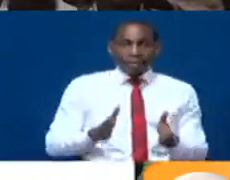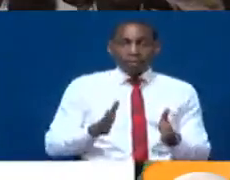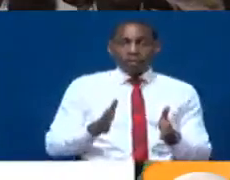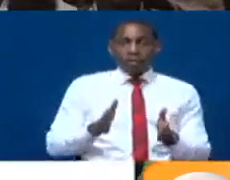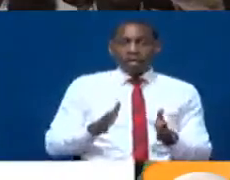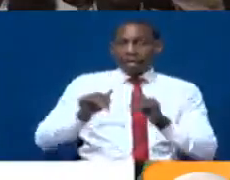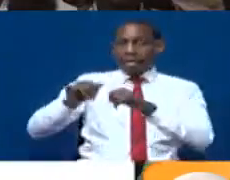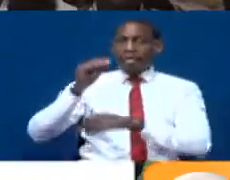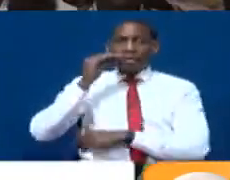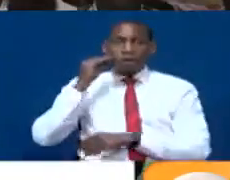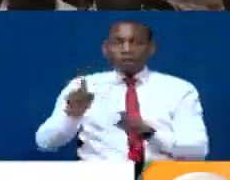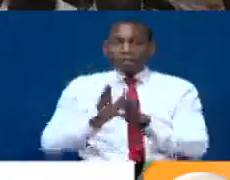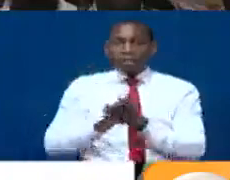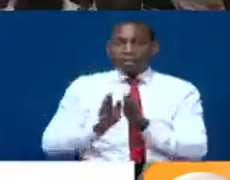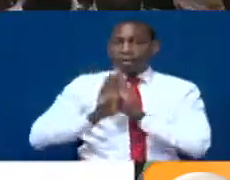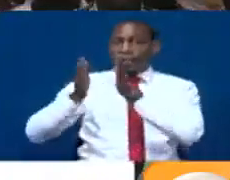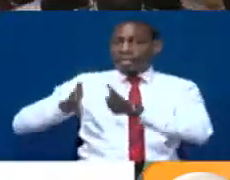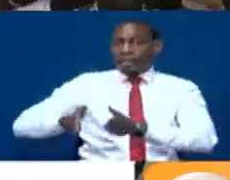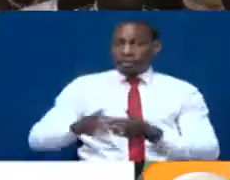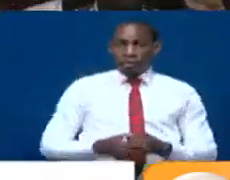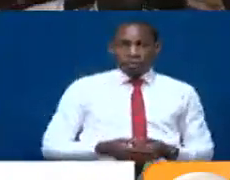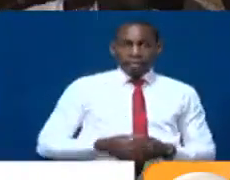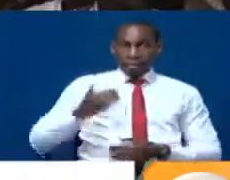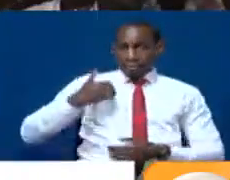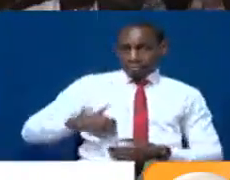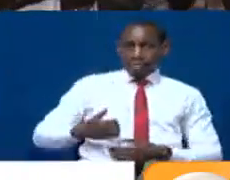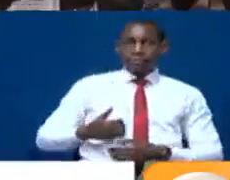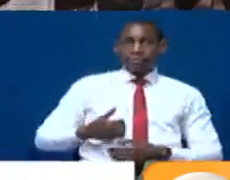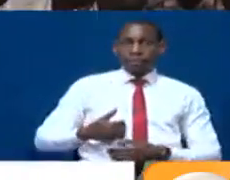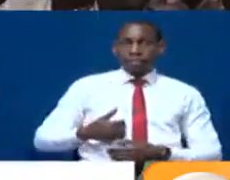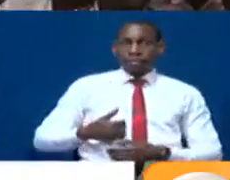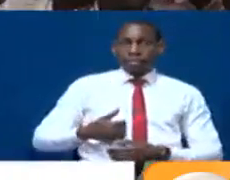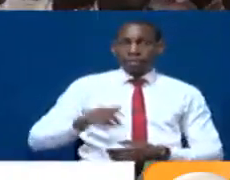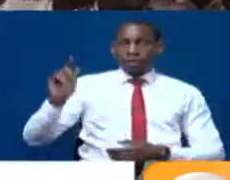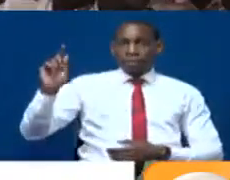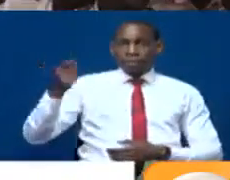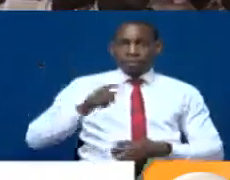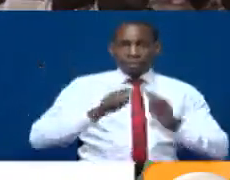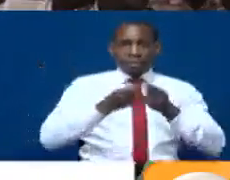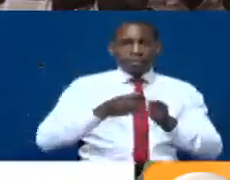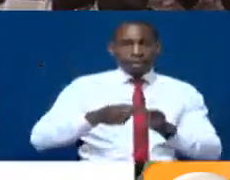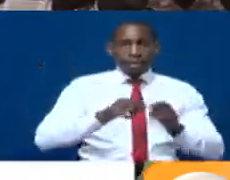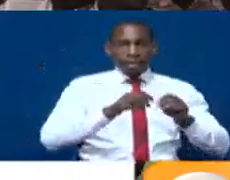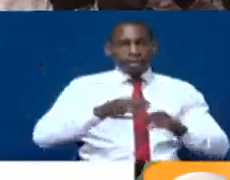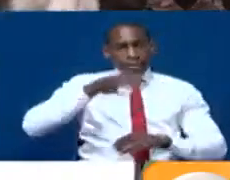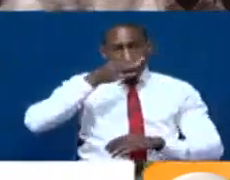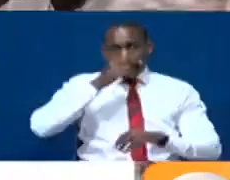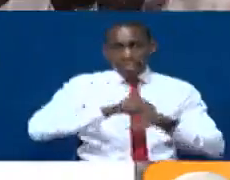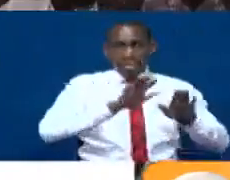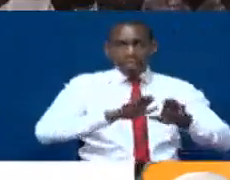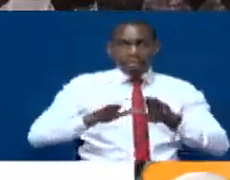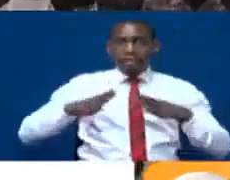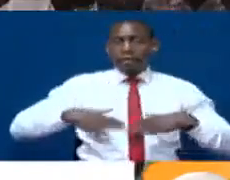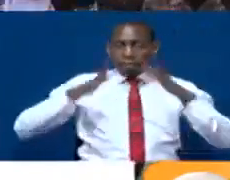anabaki nyumbani ni kama msaliti. Mimi nilikuwa kwa presidential campaign ya Mwai Kibaki. Wakati wa campaign watu